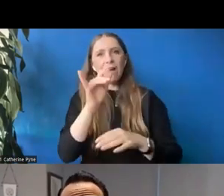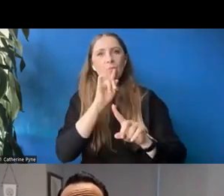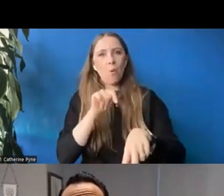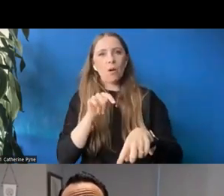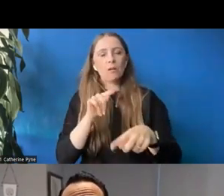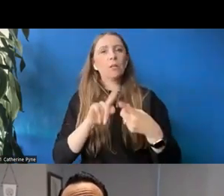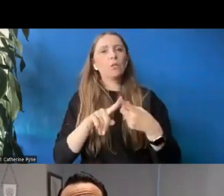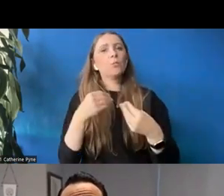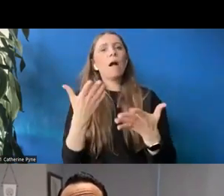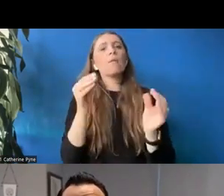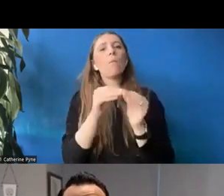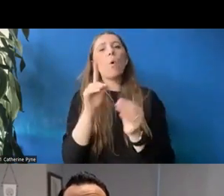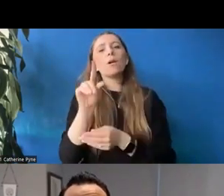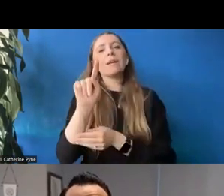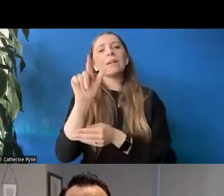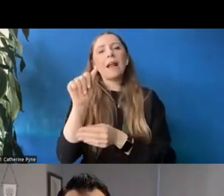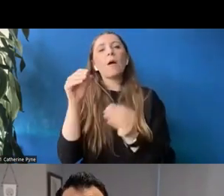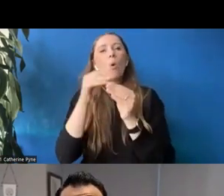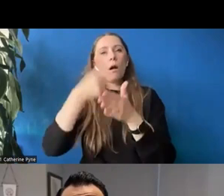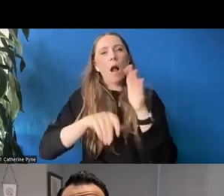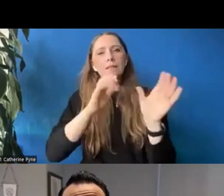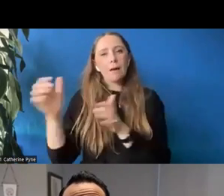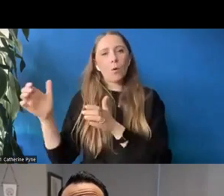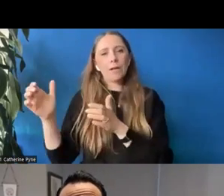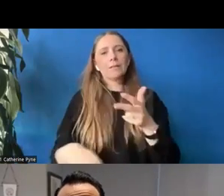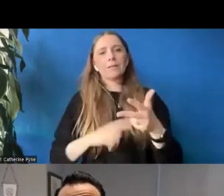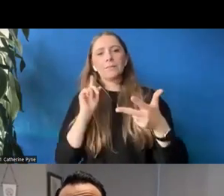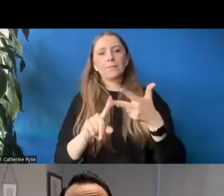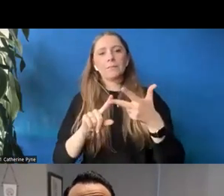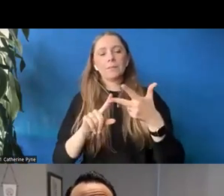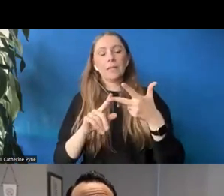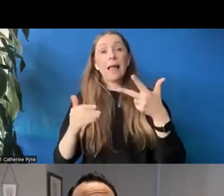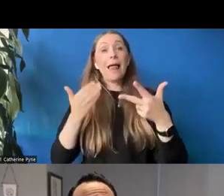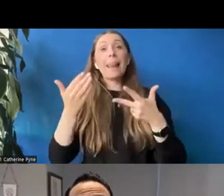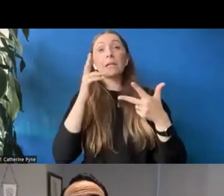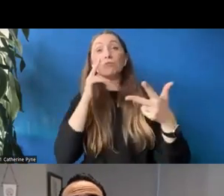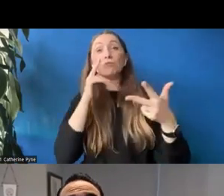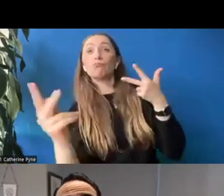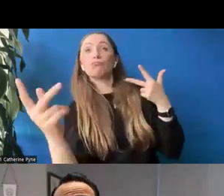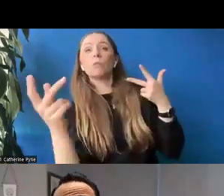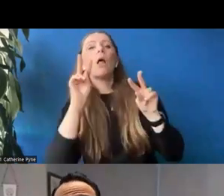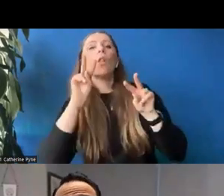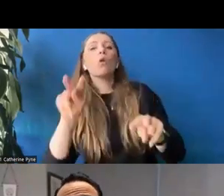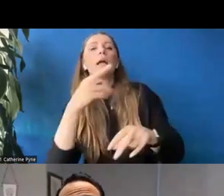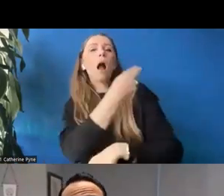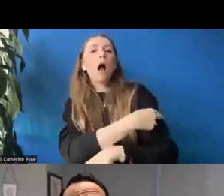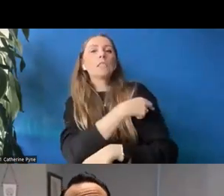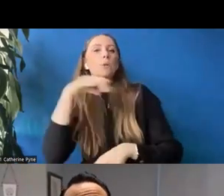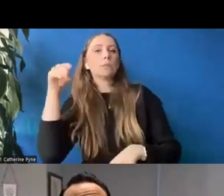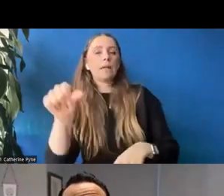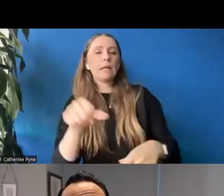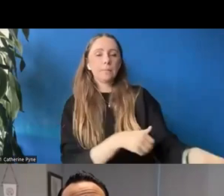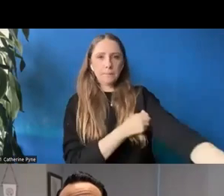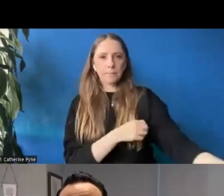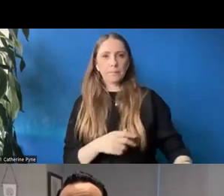with more data elements and more cost categories. And then finally, our next foray into healthcare costs, looking at hospital spending,